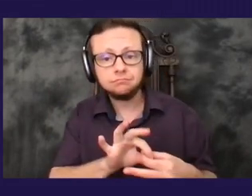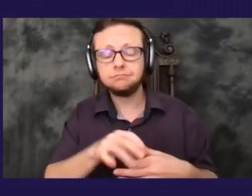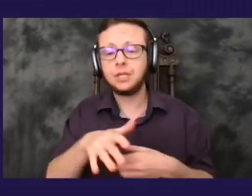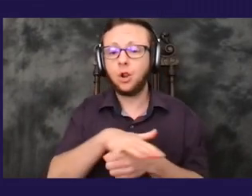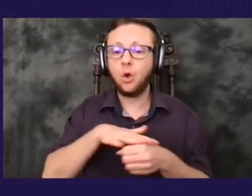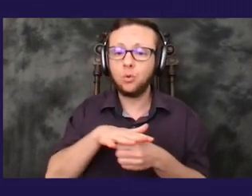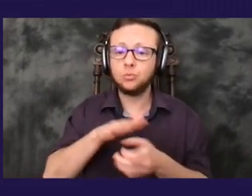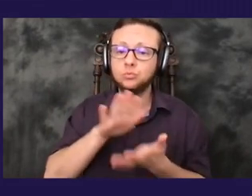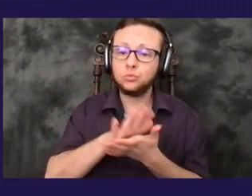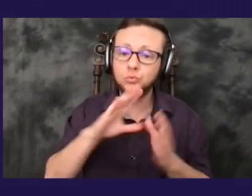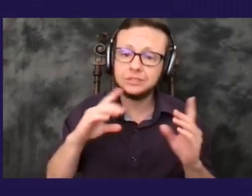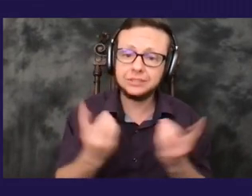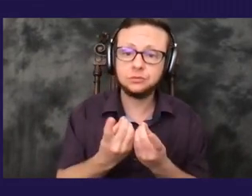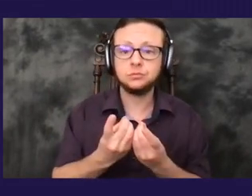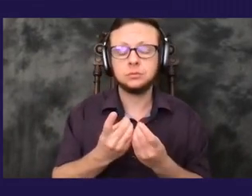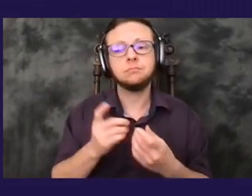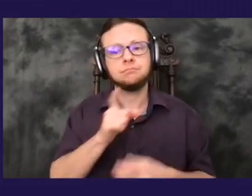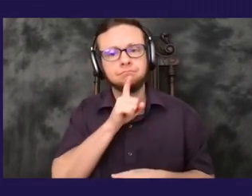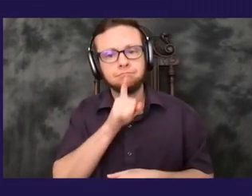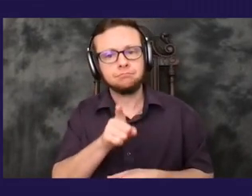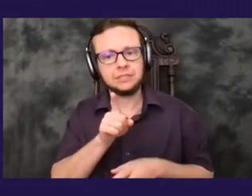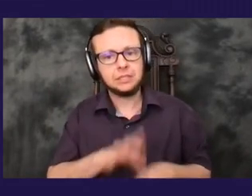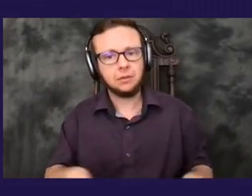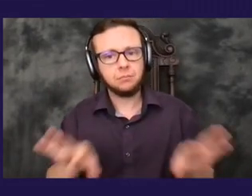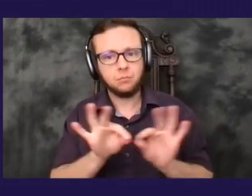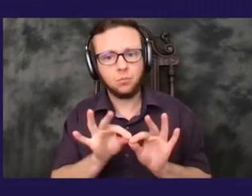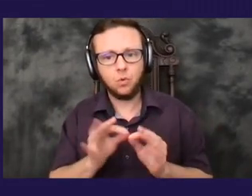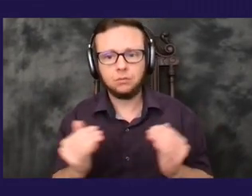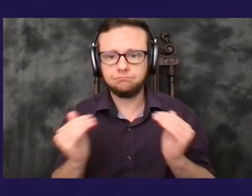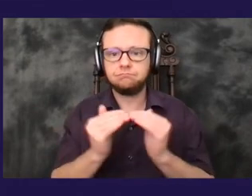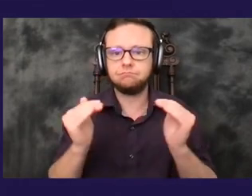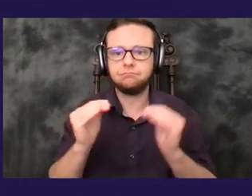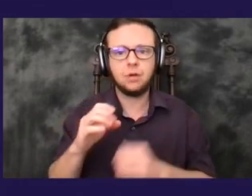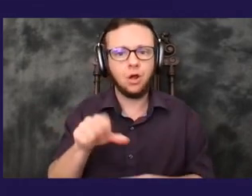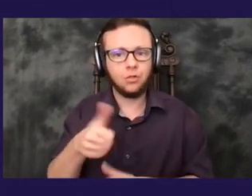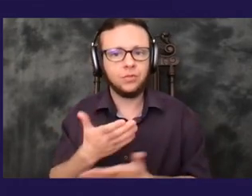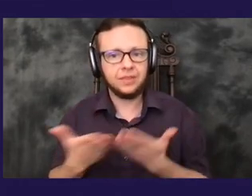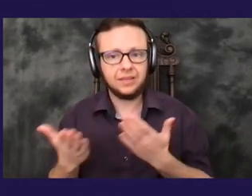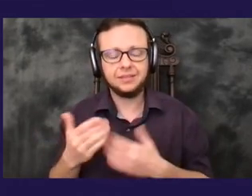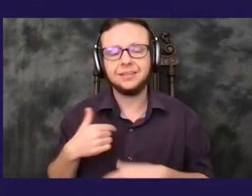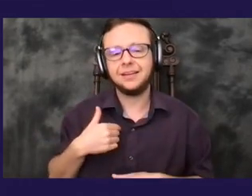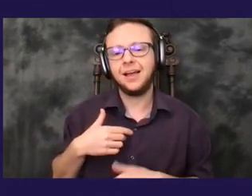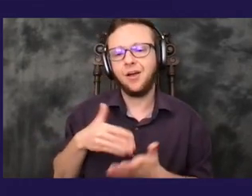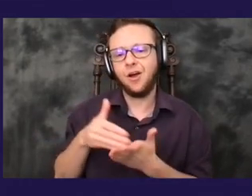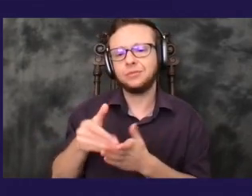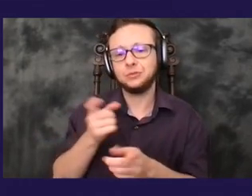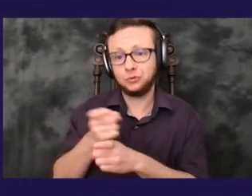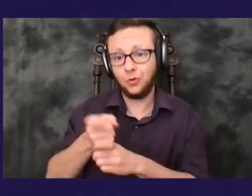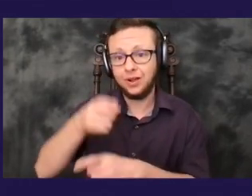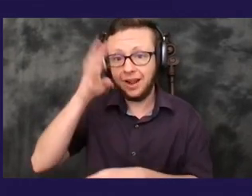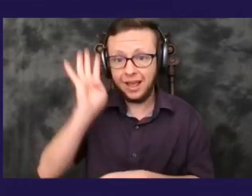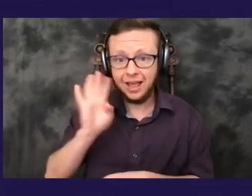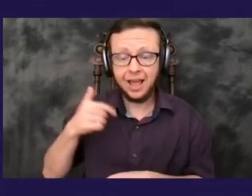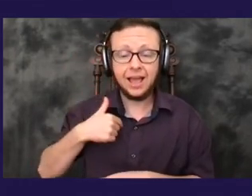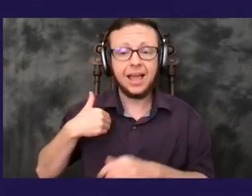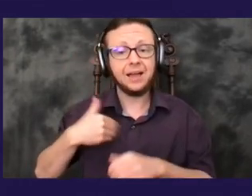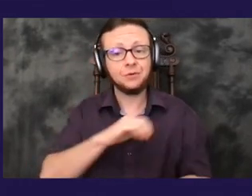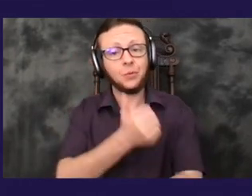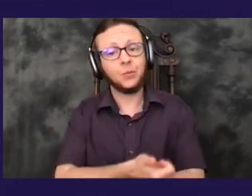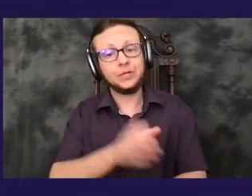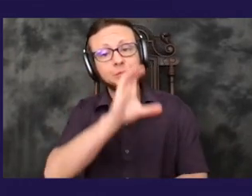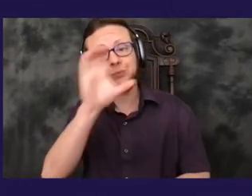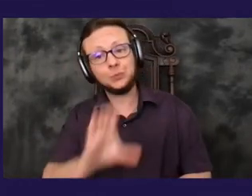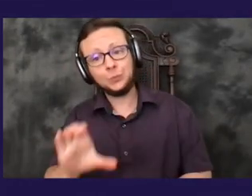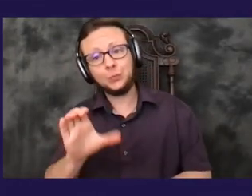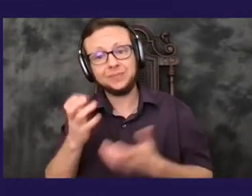district, are going to be as important as anything else. I'd oftentimes joke in the state of Alaska, I have the authority to Zoom and that's about it. But,